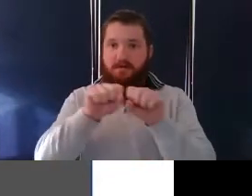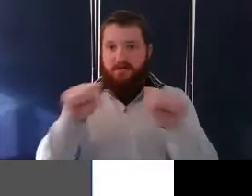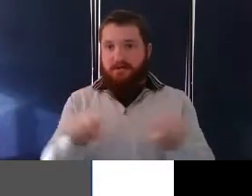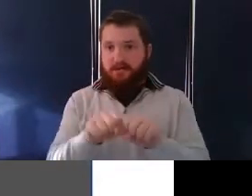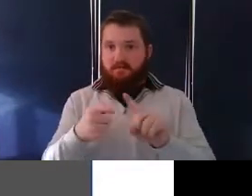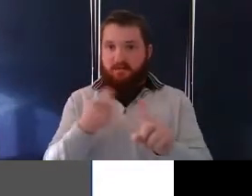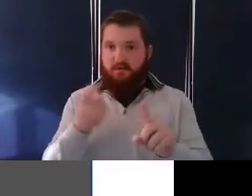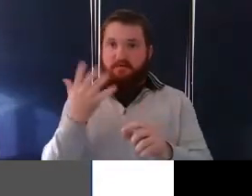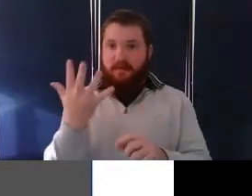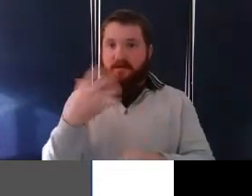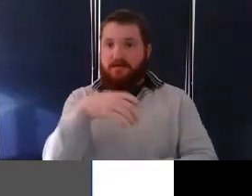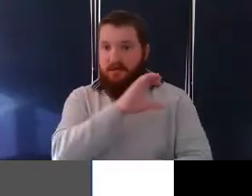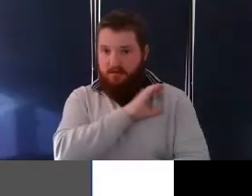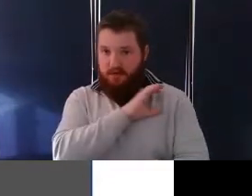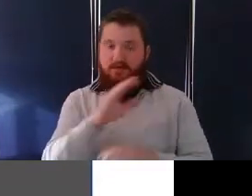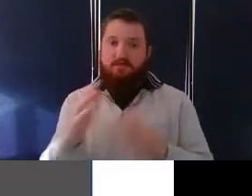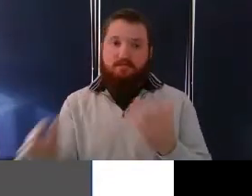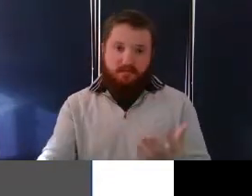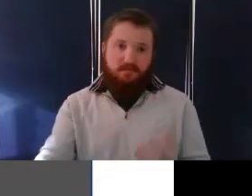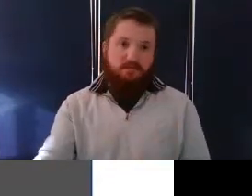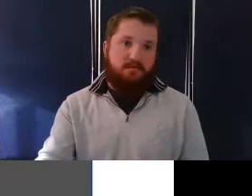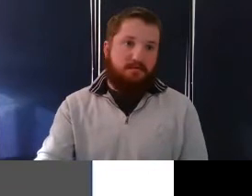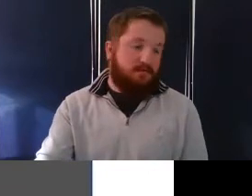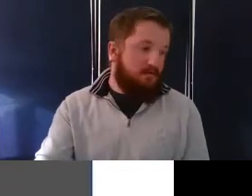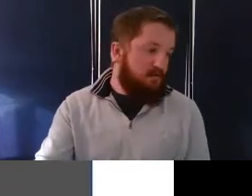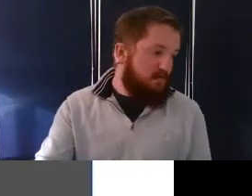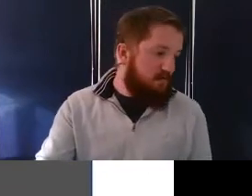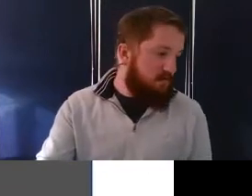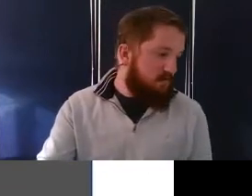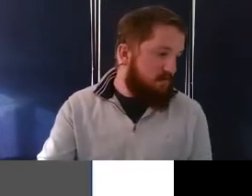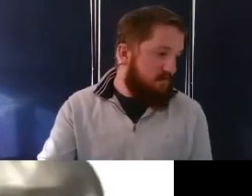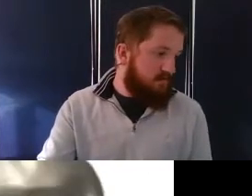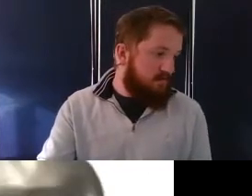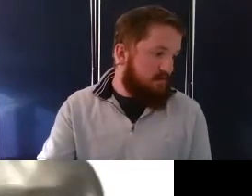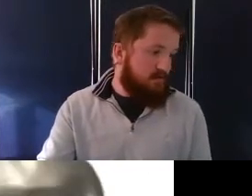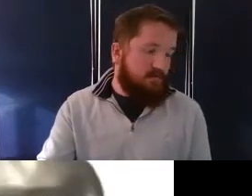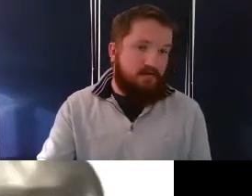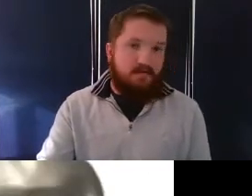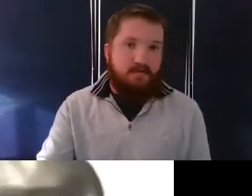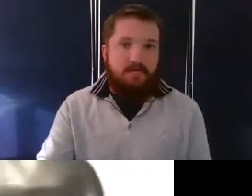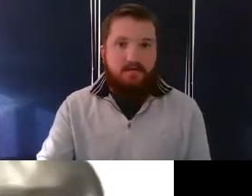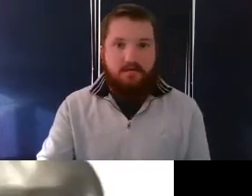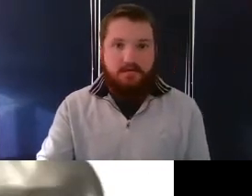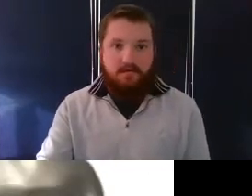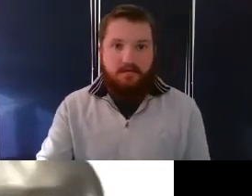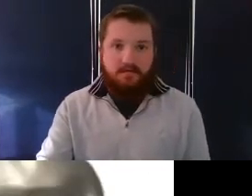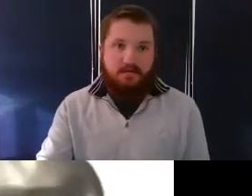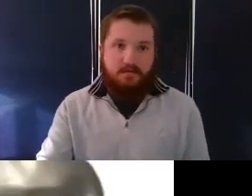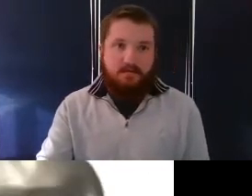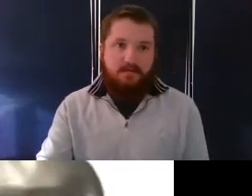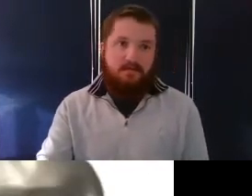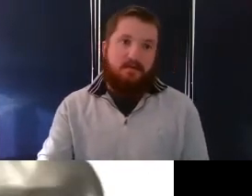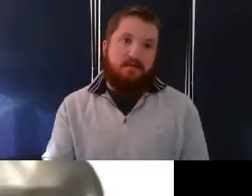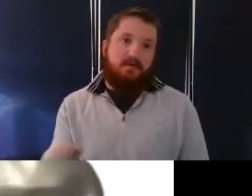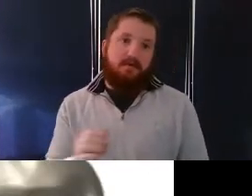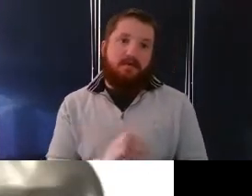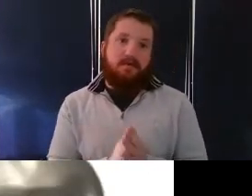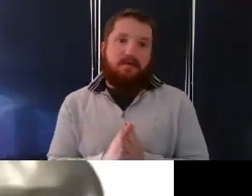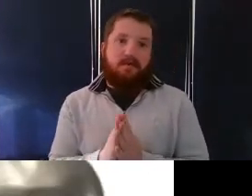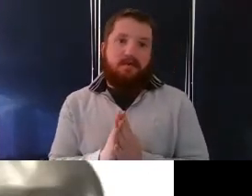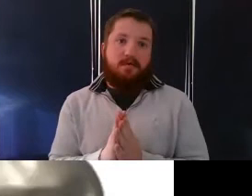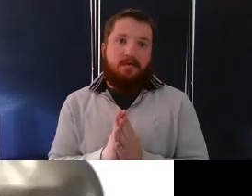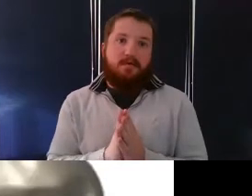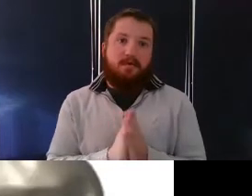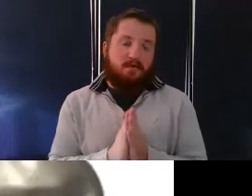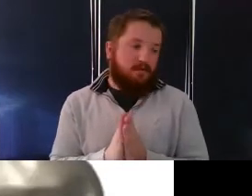We can connect all of these on the system in the system to make them